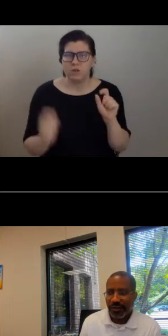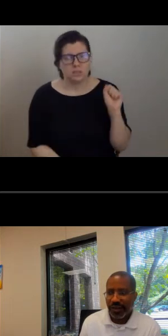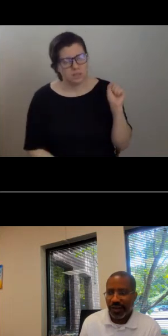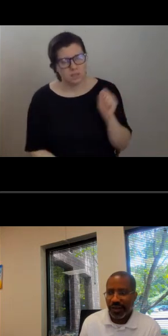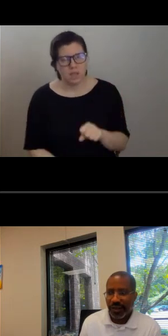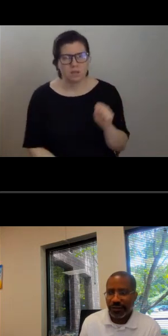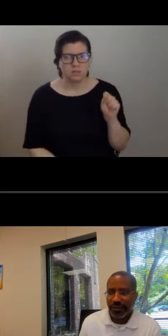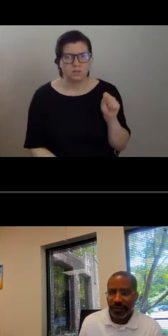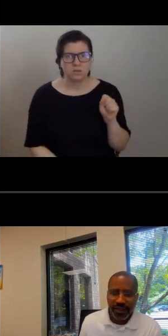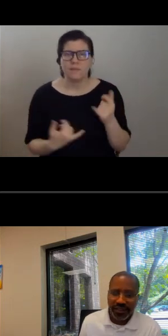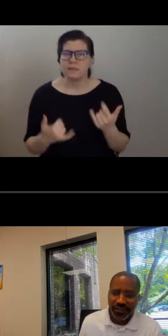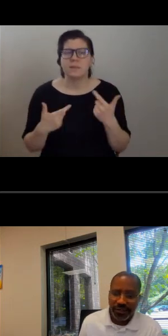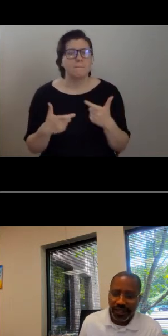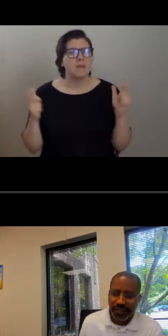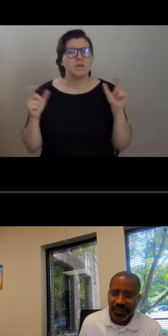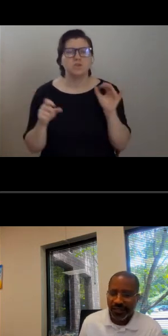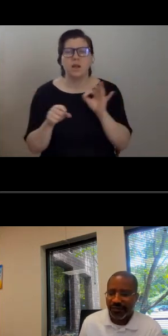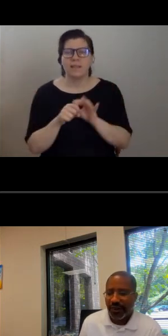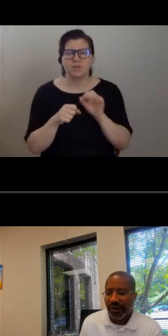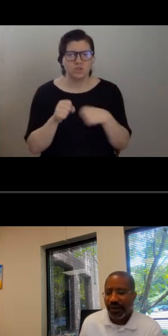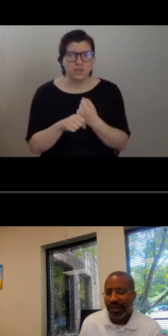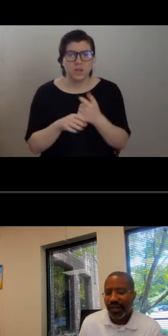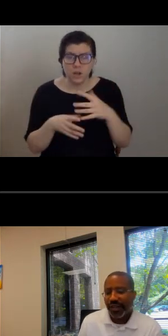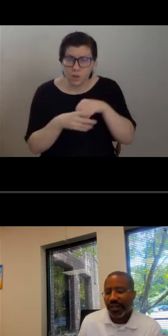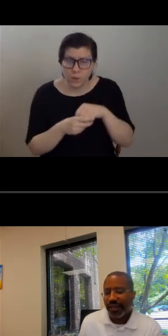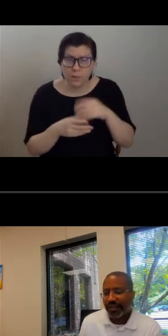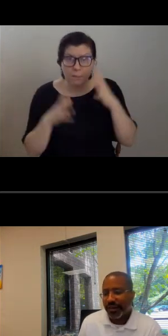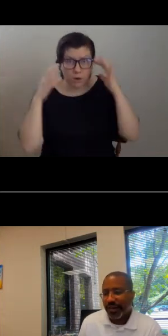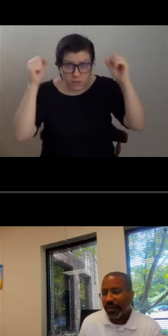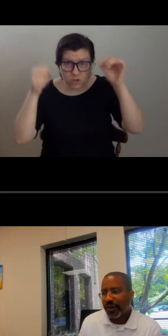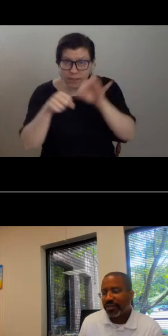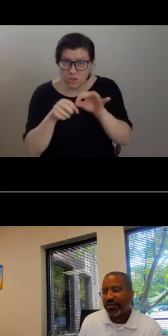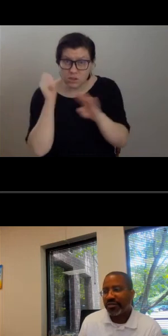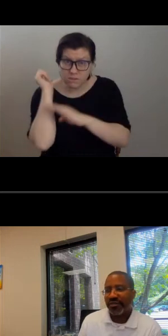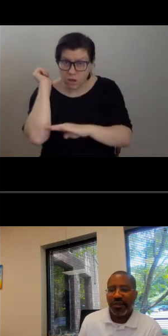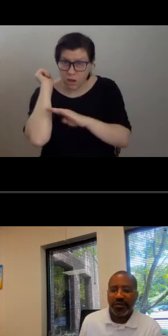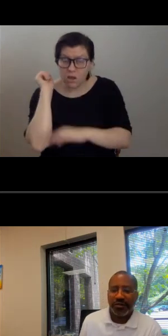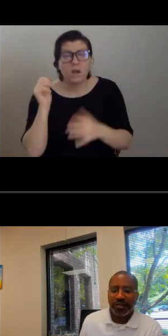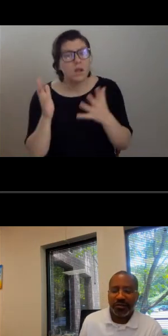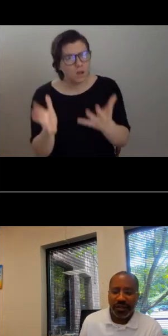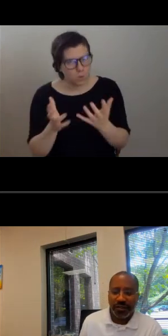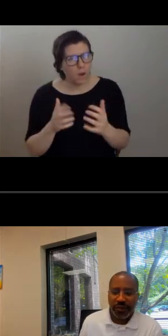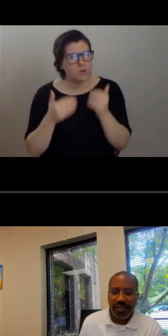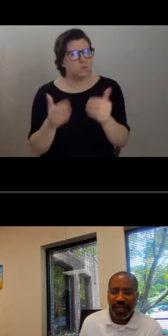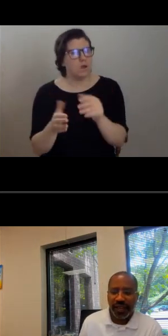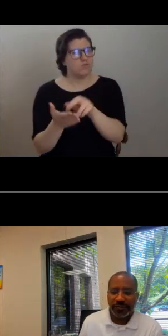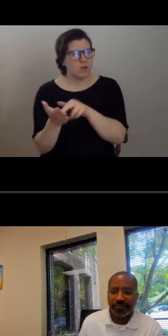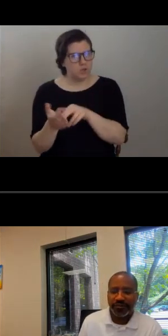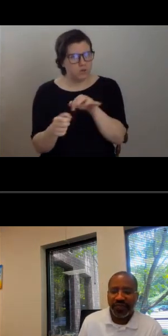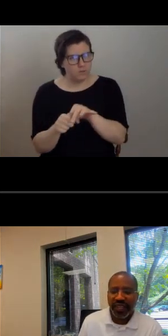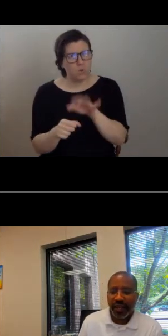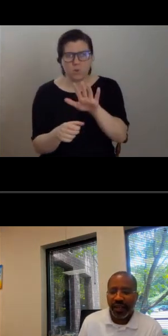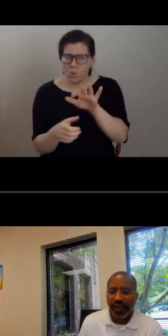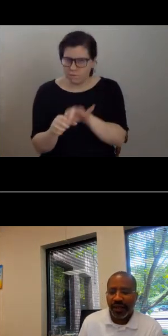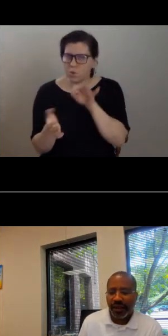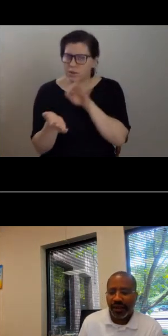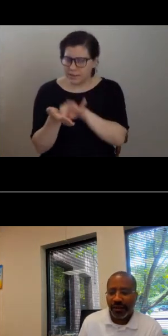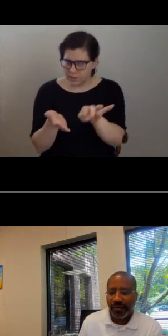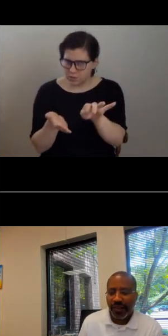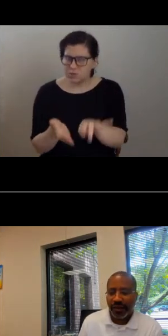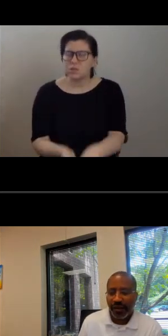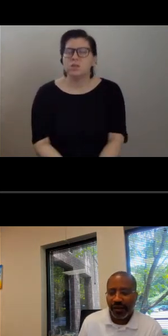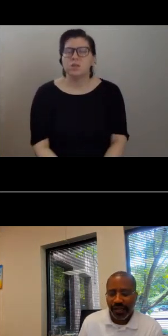election year, including a presidential election in the fall. You want to be registered to vote. You want your vote to count.